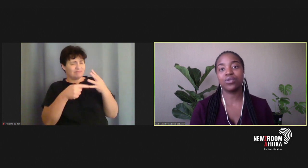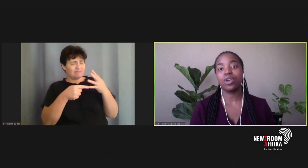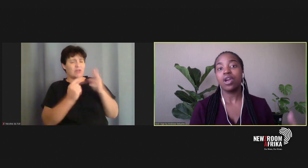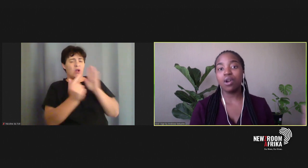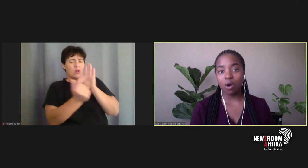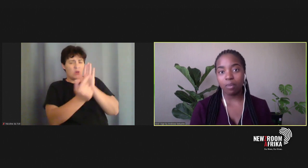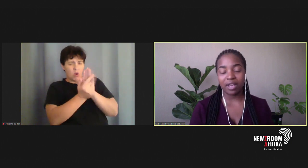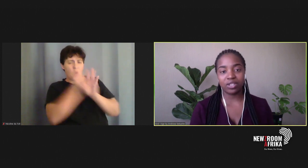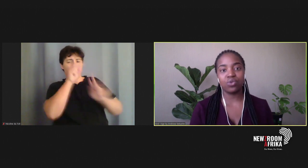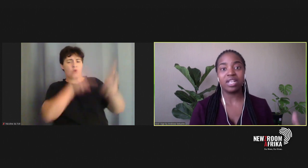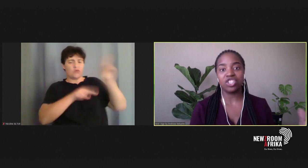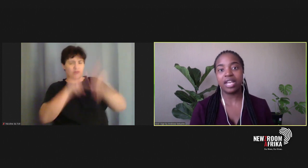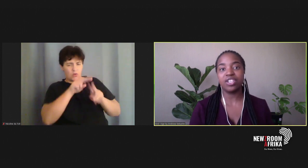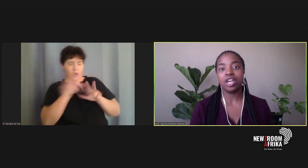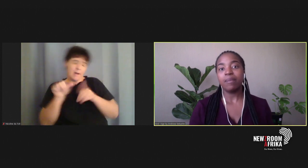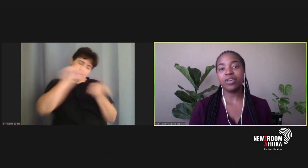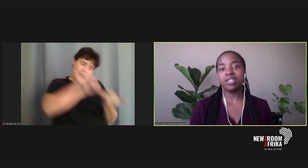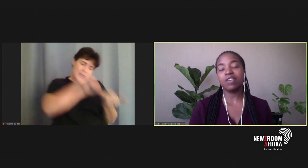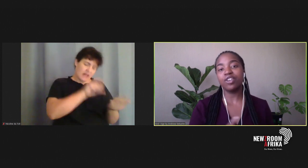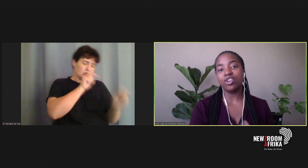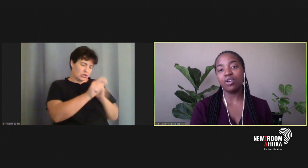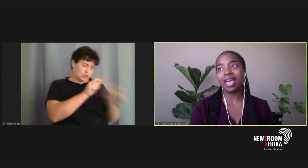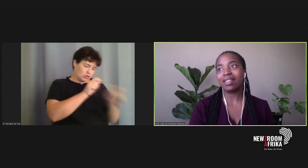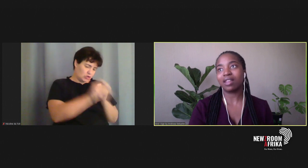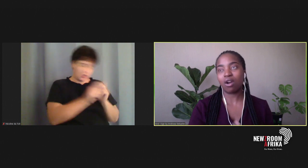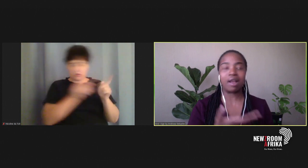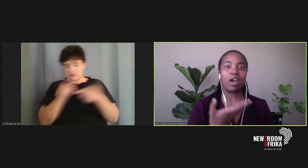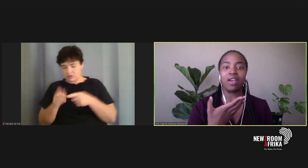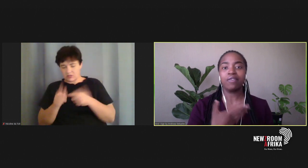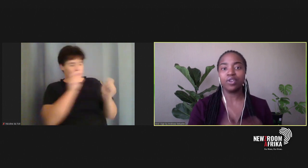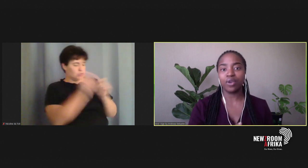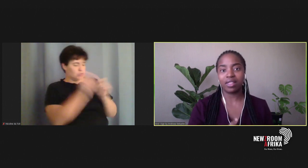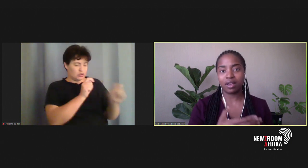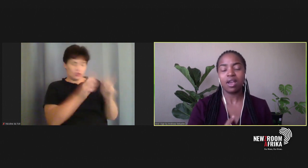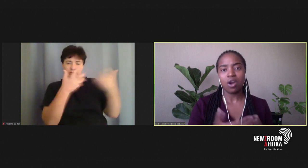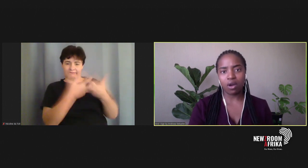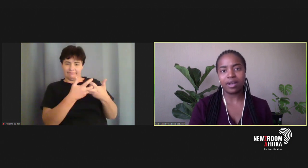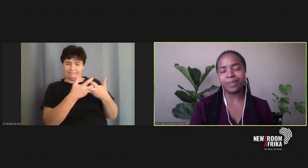to go back to and change. Because if you look at the